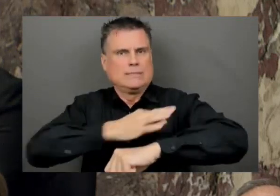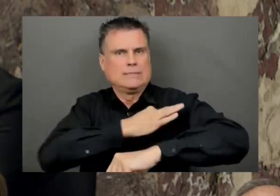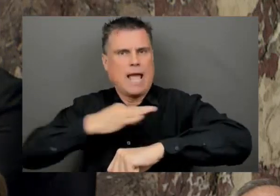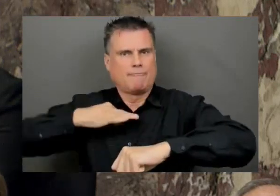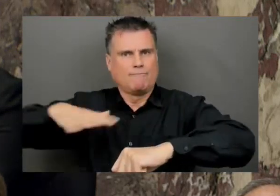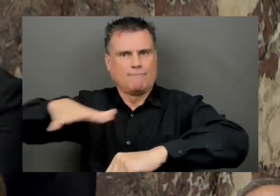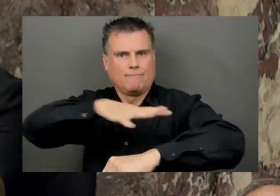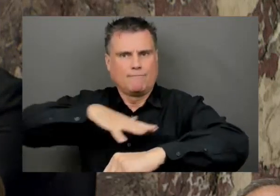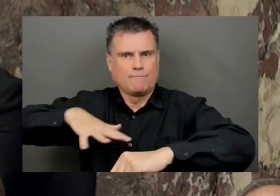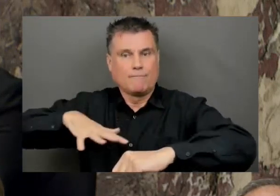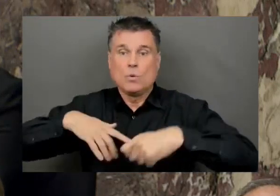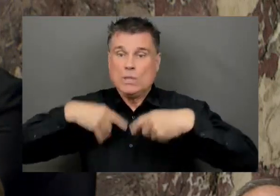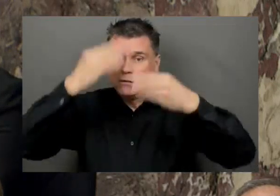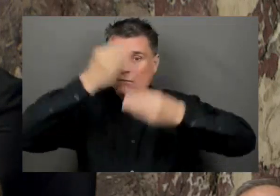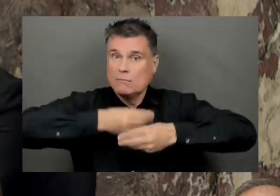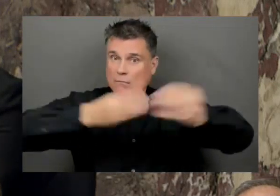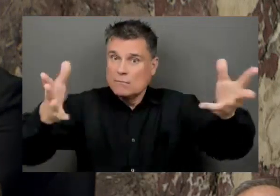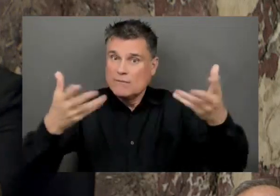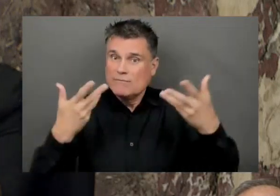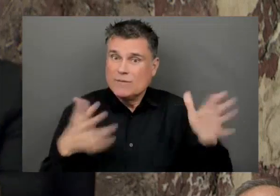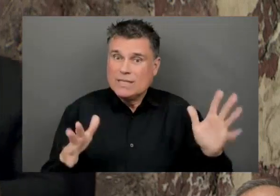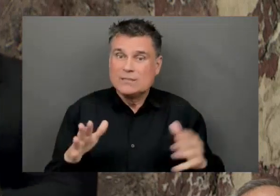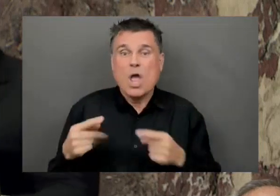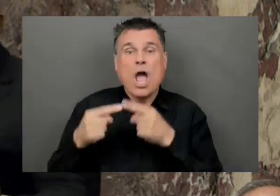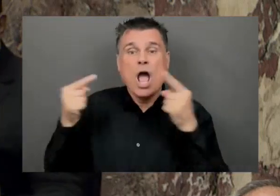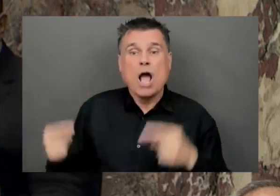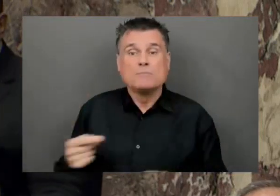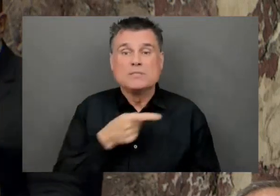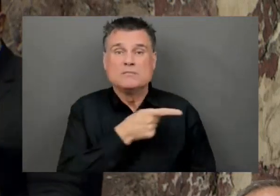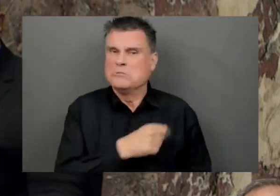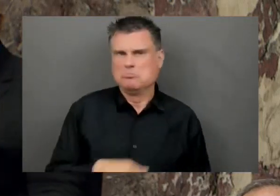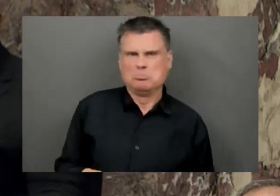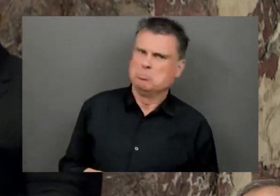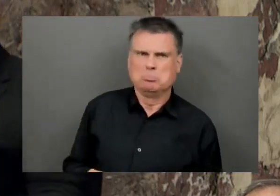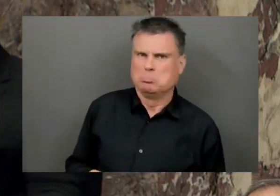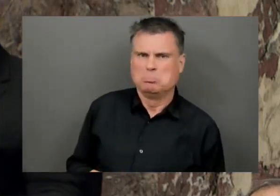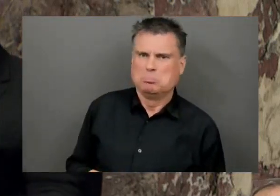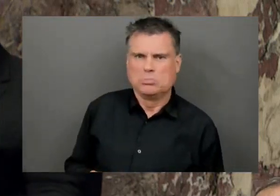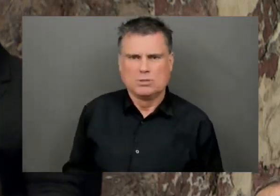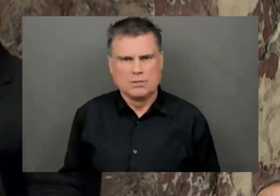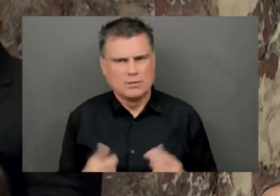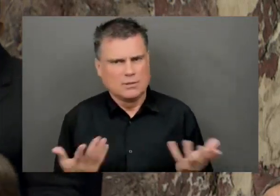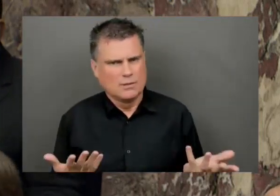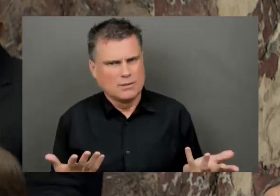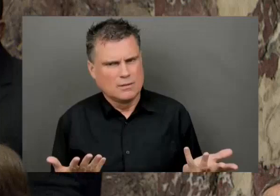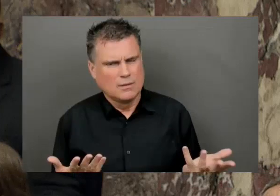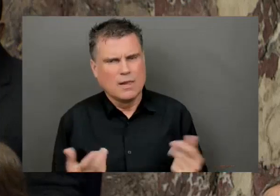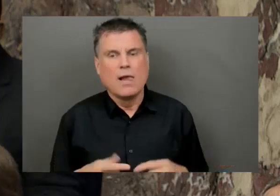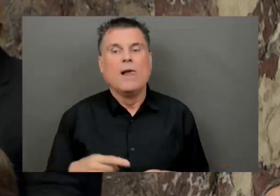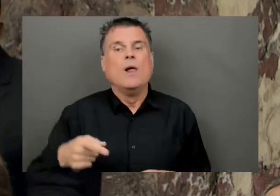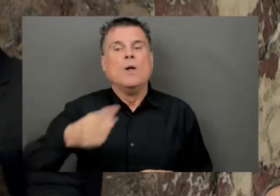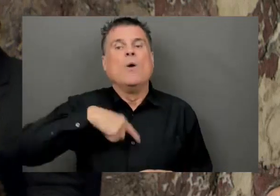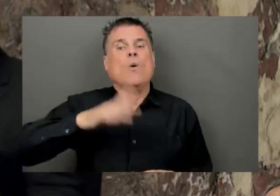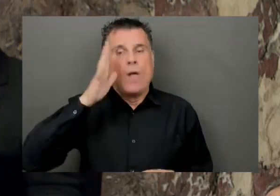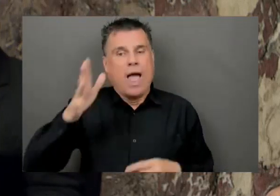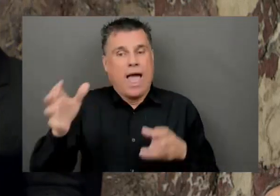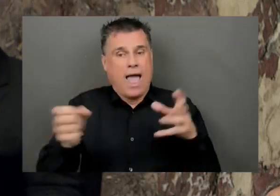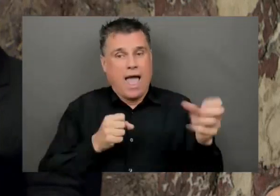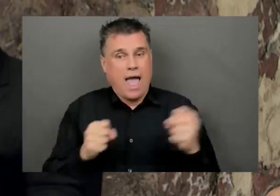going to do it. Well, in the year that we set to hire 320 people, we hired 320 people to support people in healthcare.